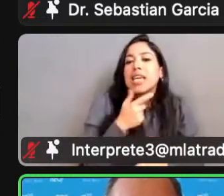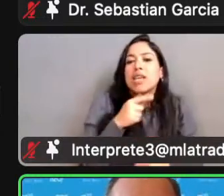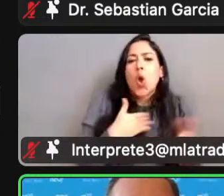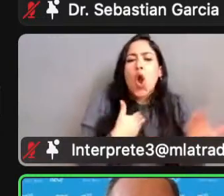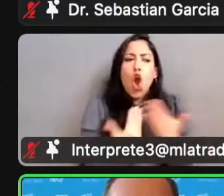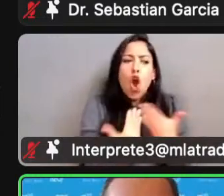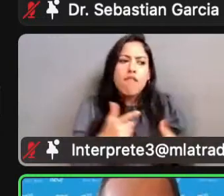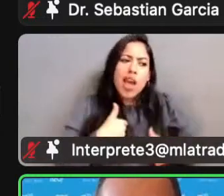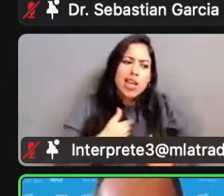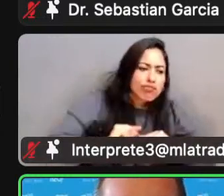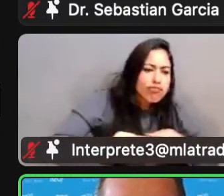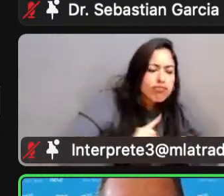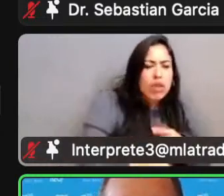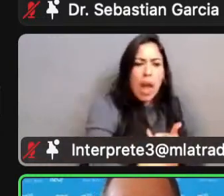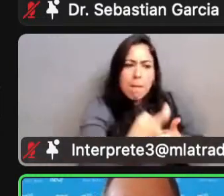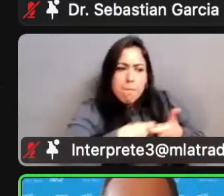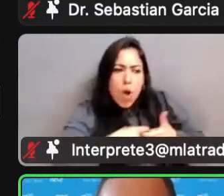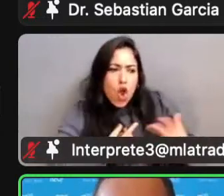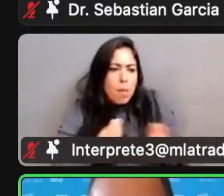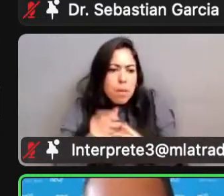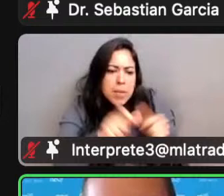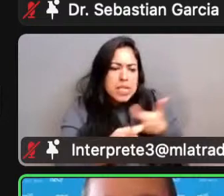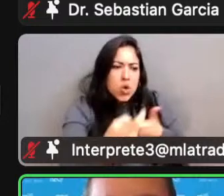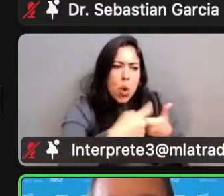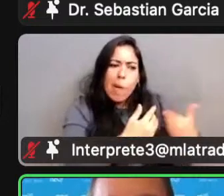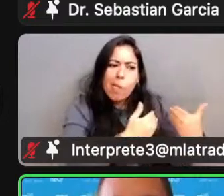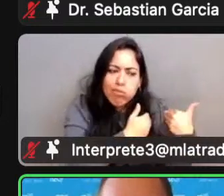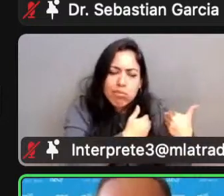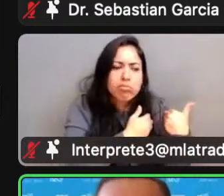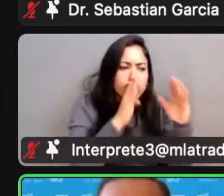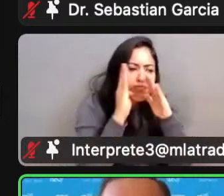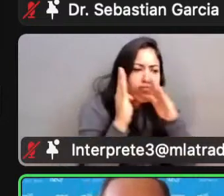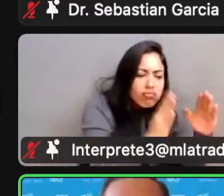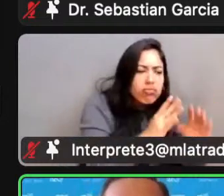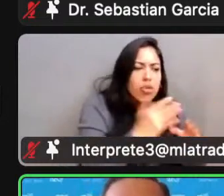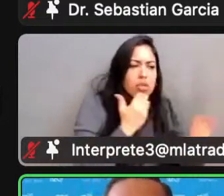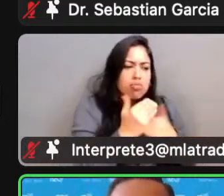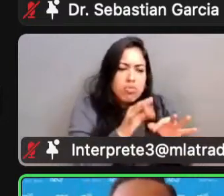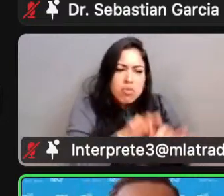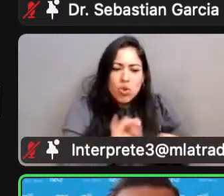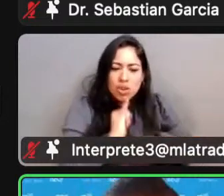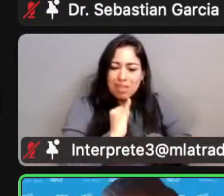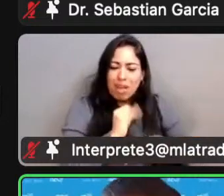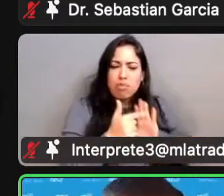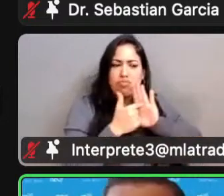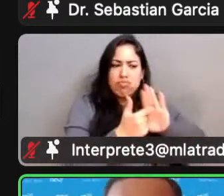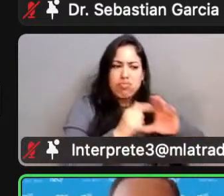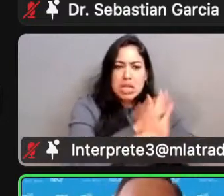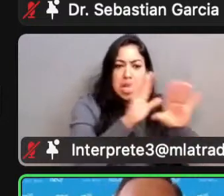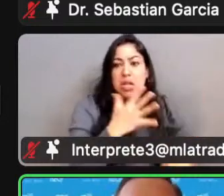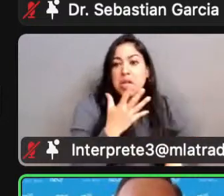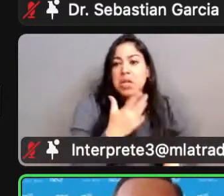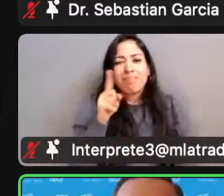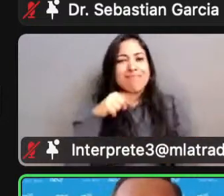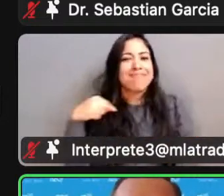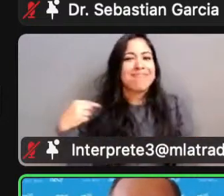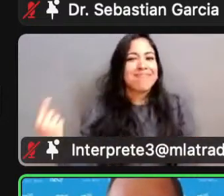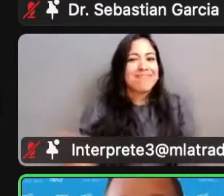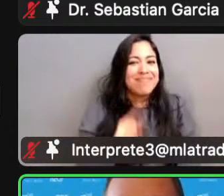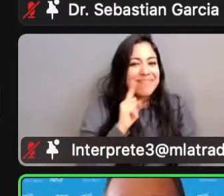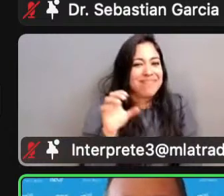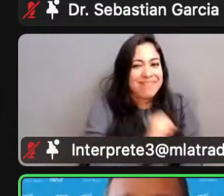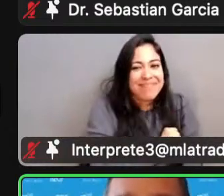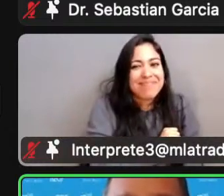capital, group affiliation, civic responsibility, and also institutional credibility. This